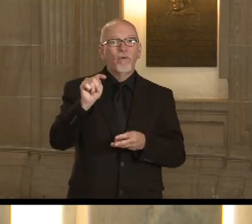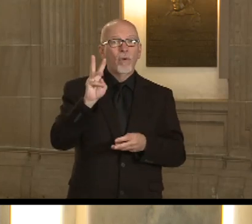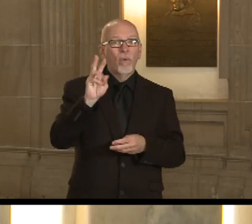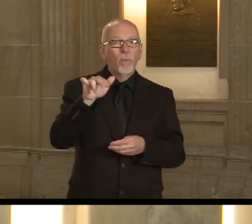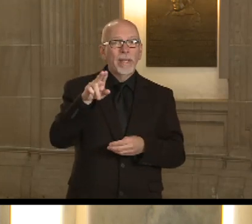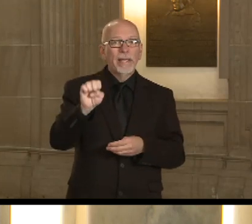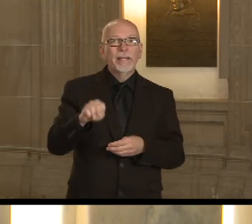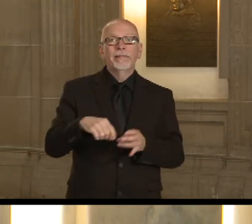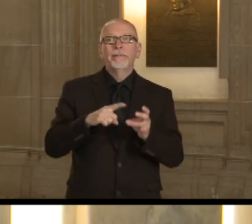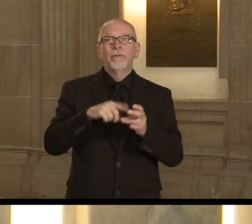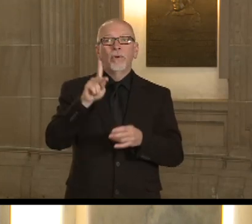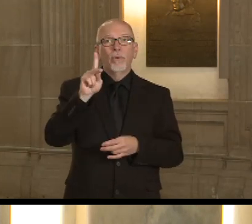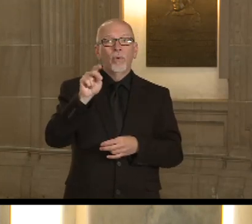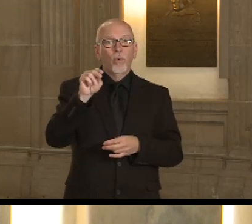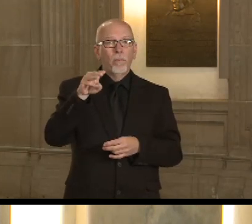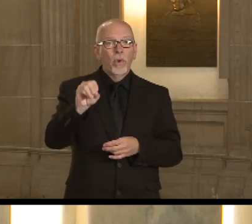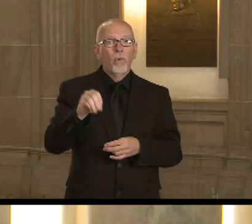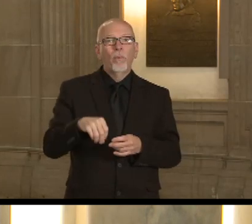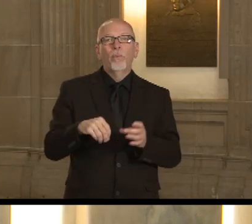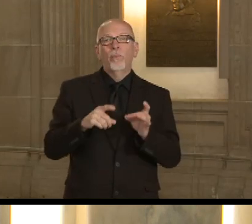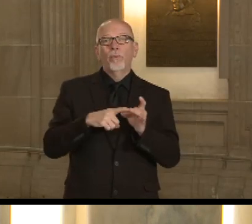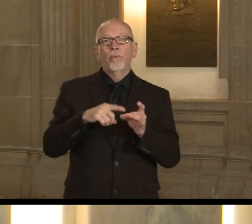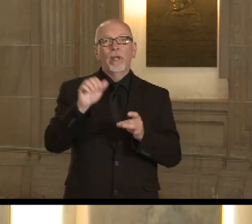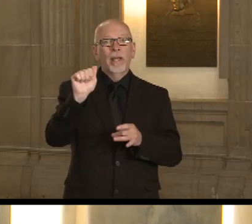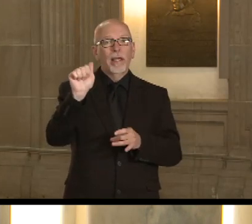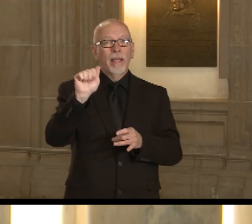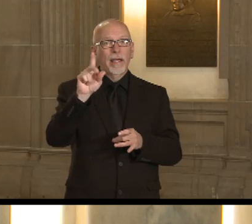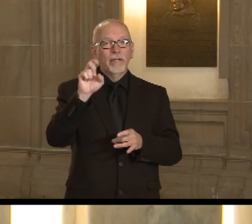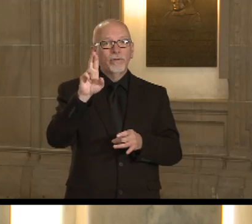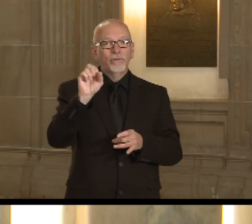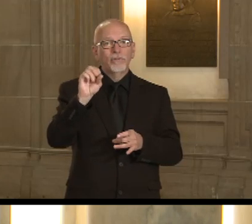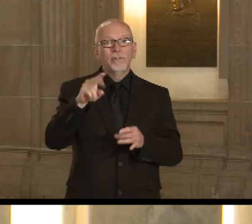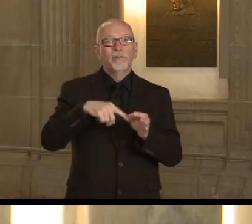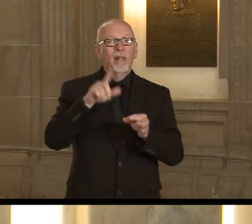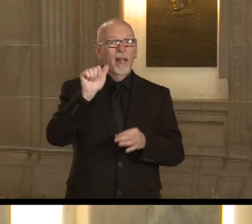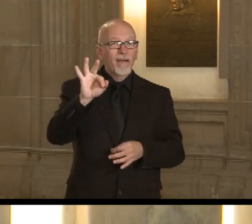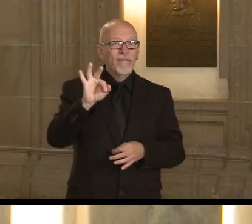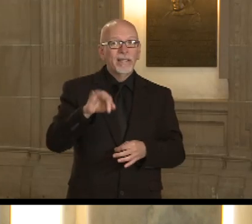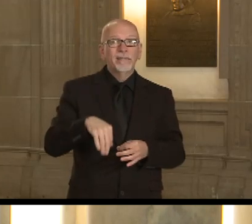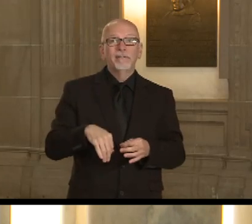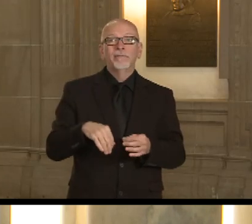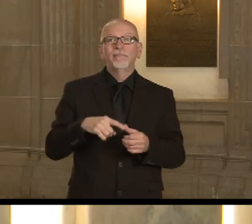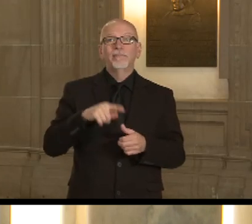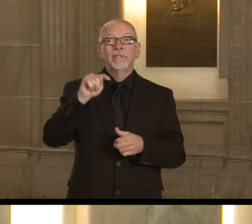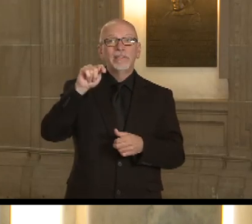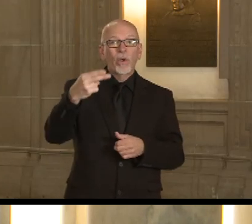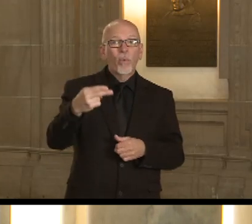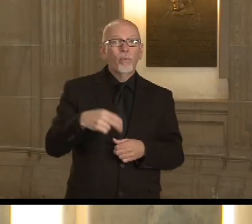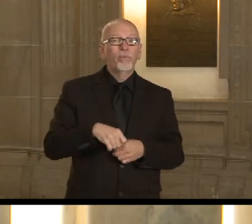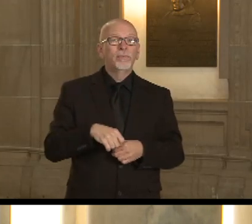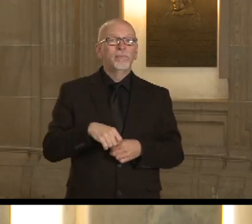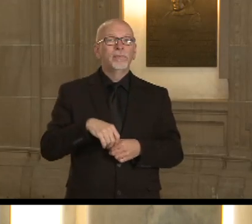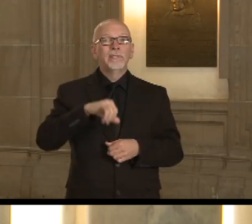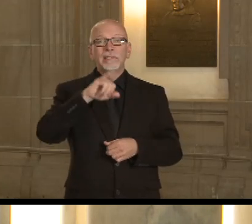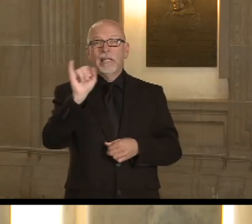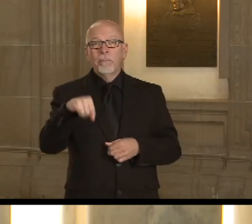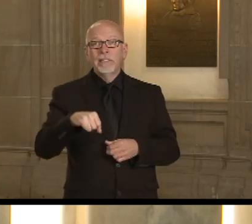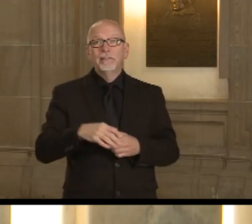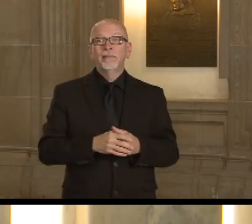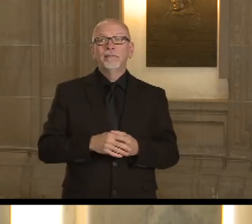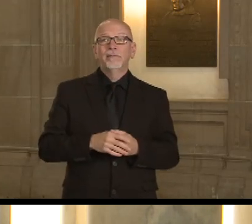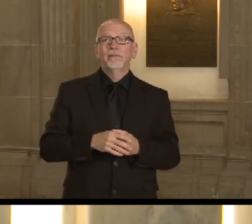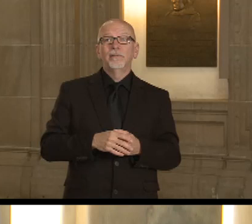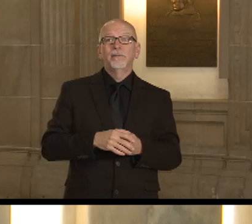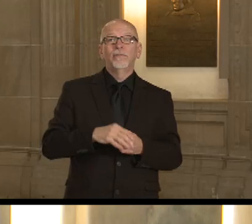Wayne, Kokomo, Anderson, Lafayette, Terre Haute,